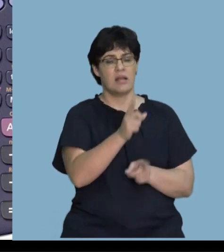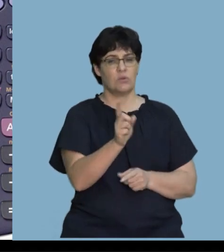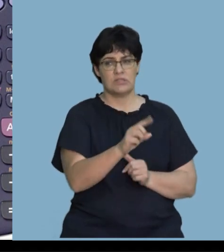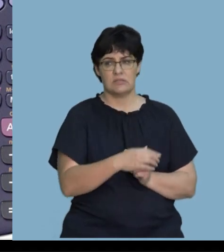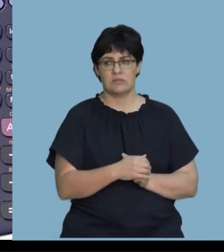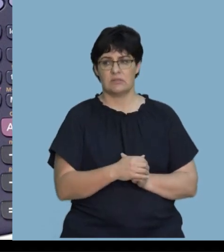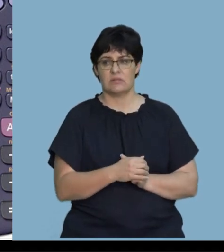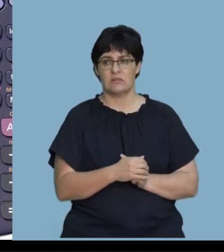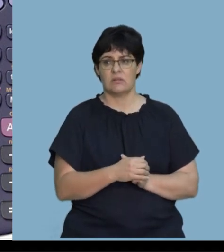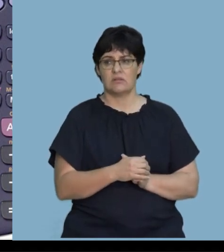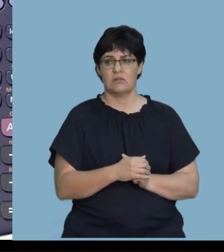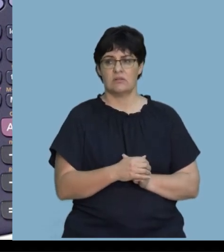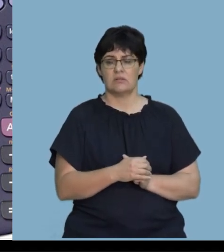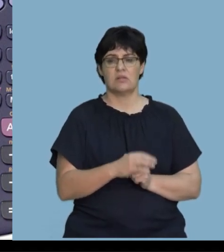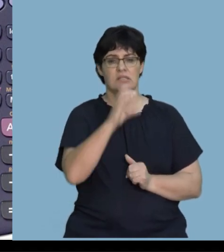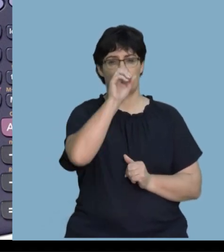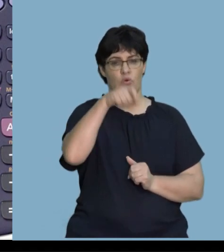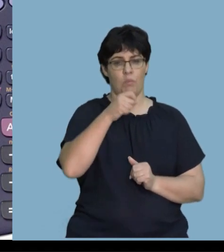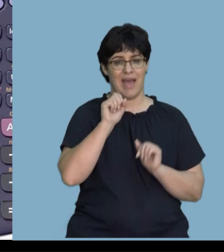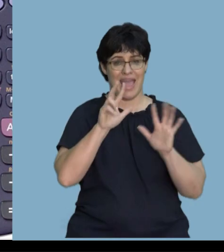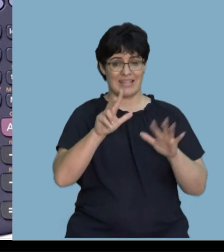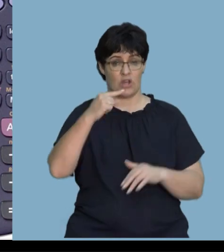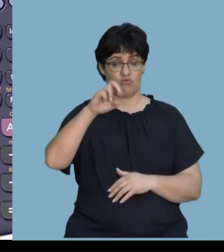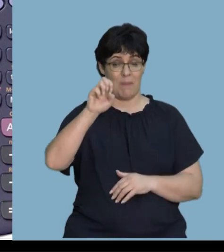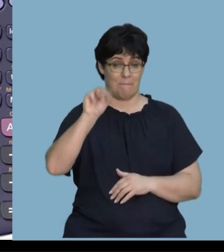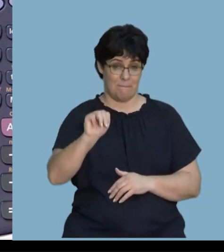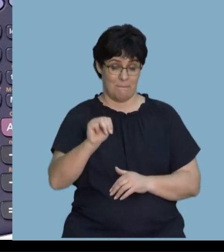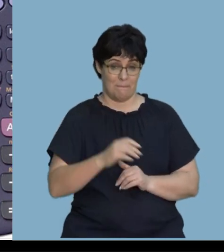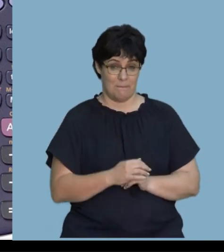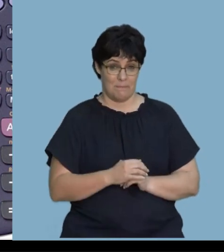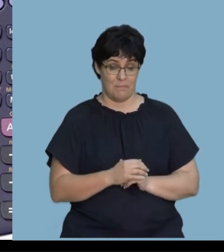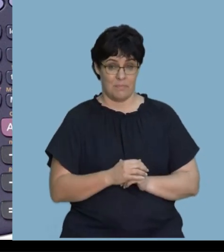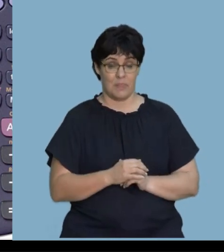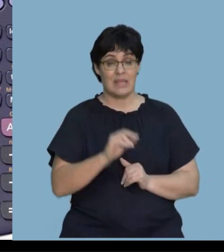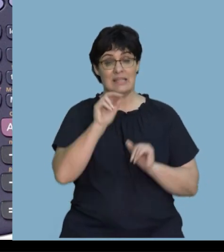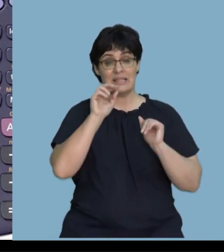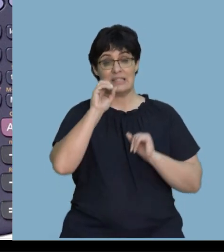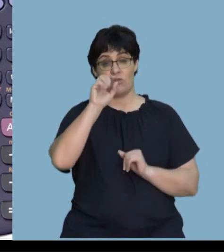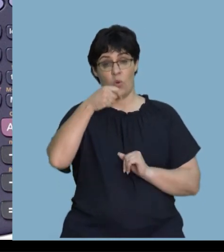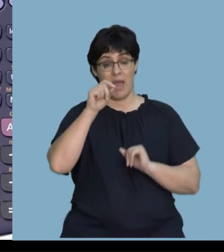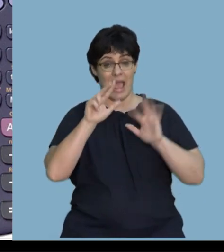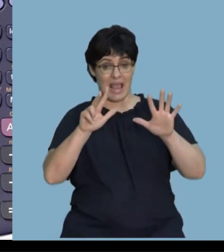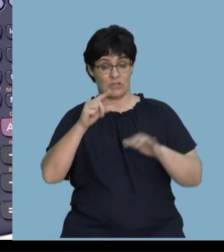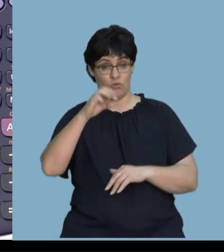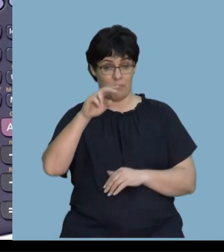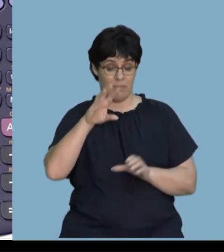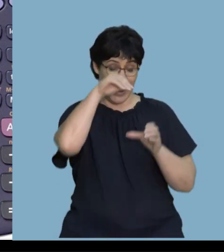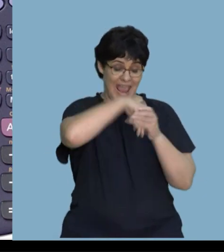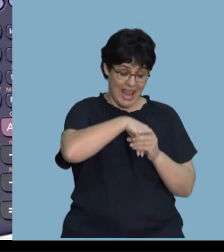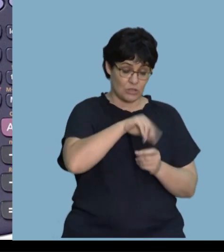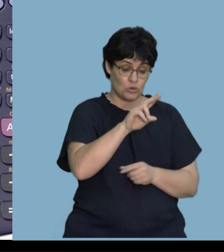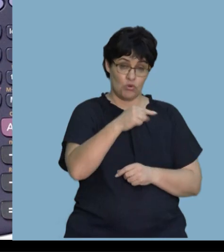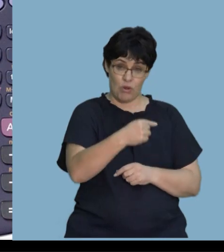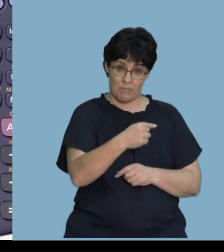calcium carbonate? It's actually 0.8 grams. So 0.8 grams in the 2 grams of the antacid tablet